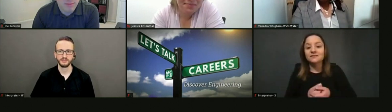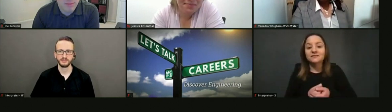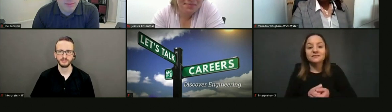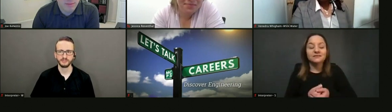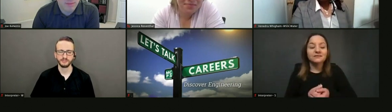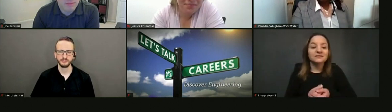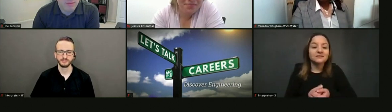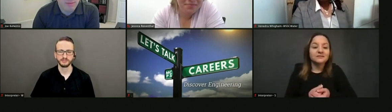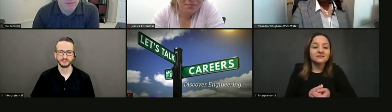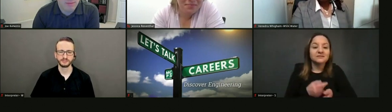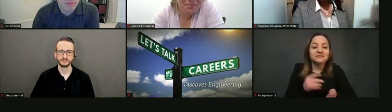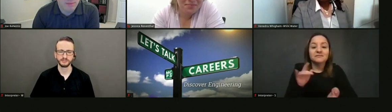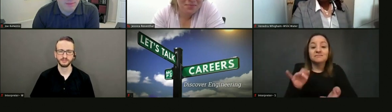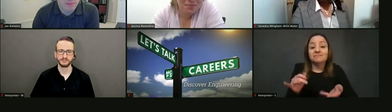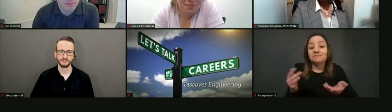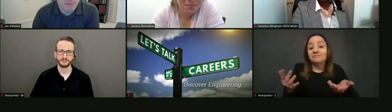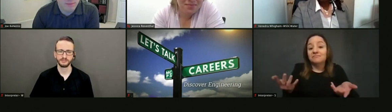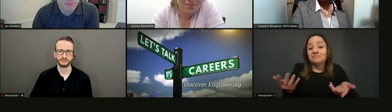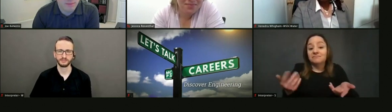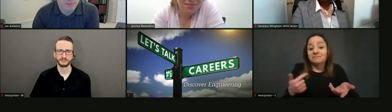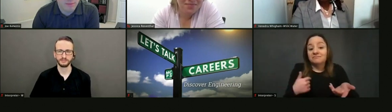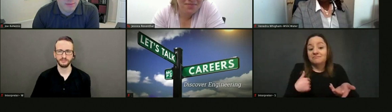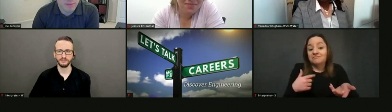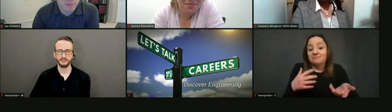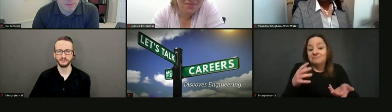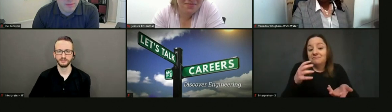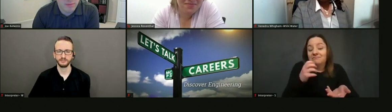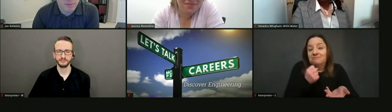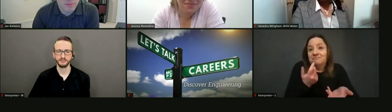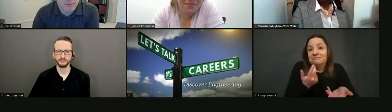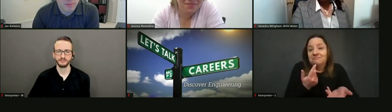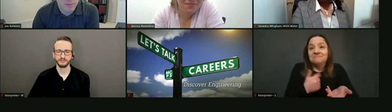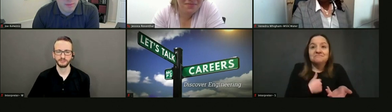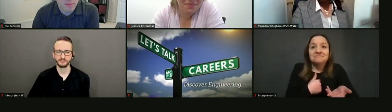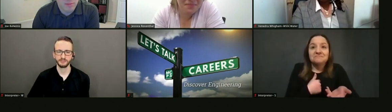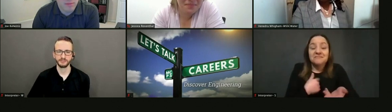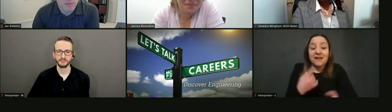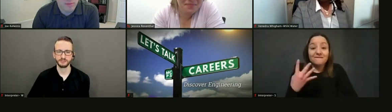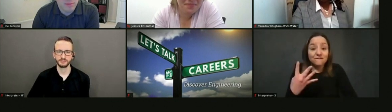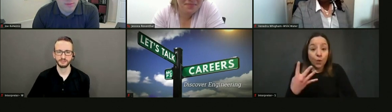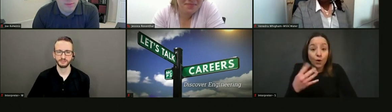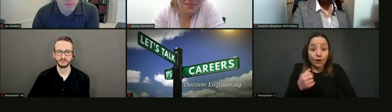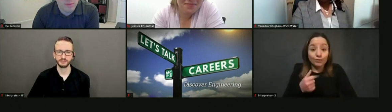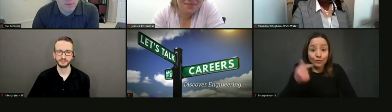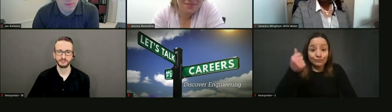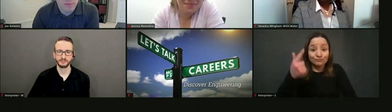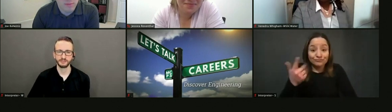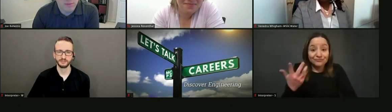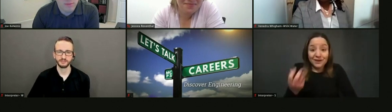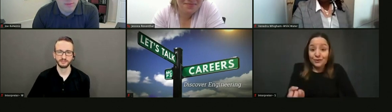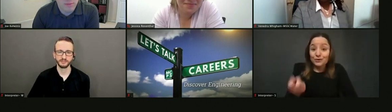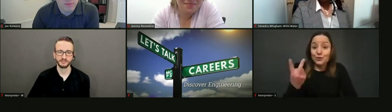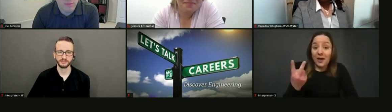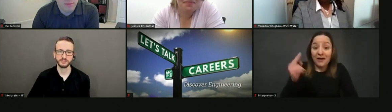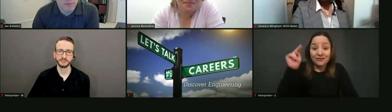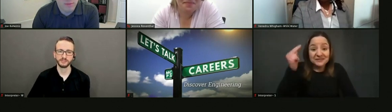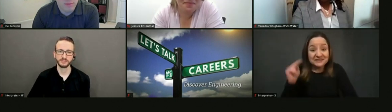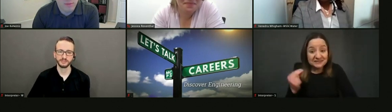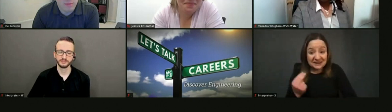know, that I guess, you know, I've got 4 brothers and sisters and 12 nieces and